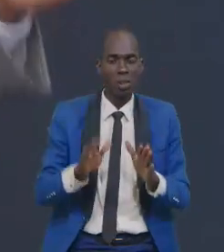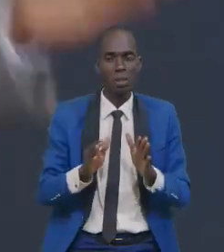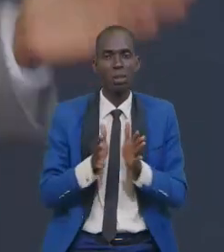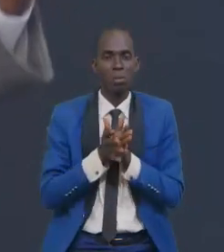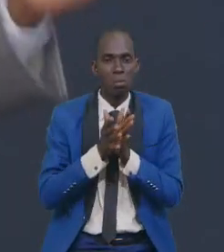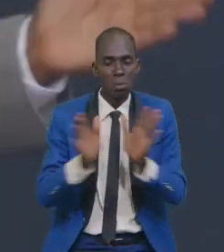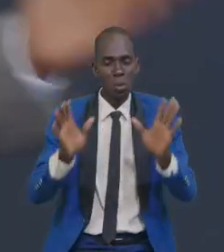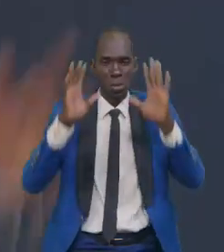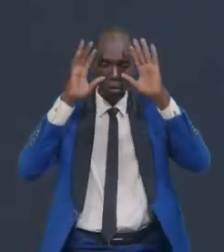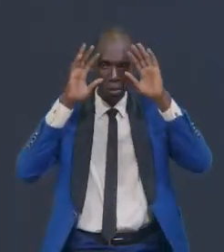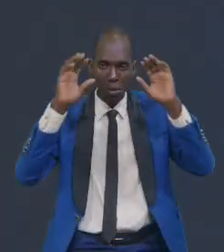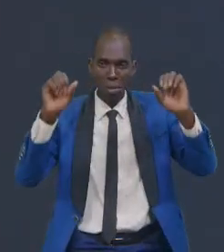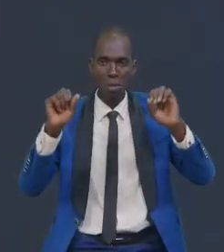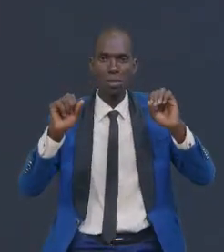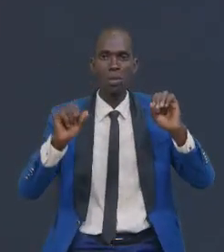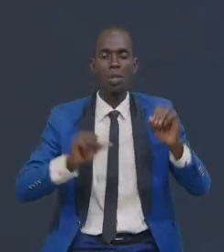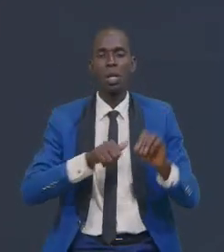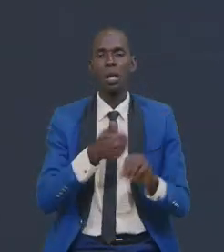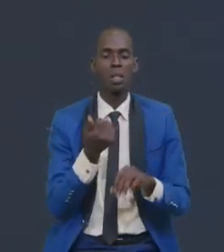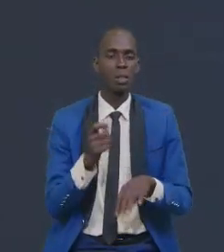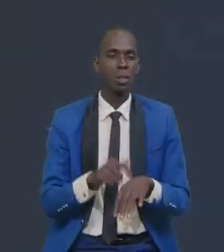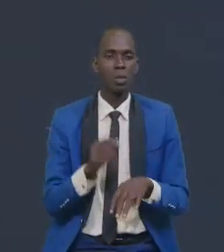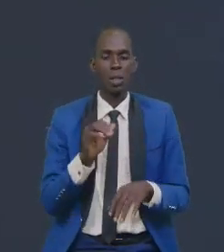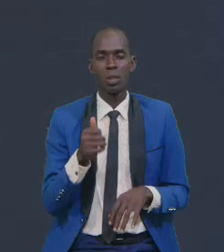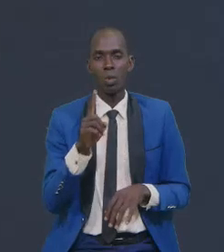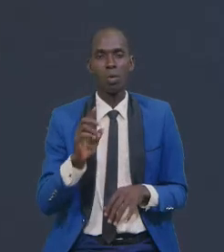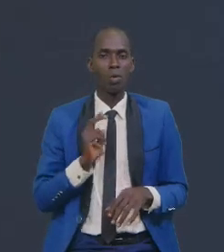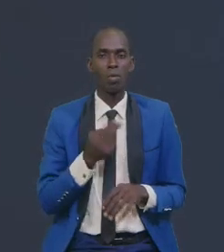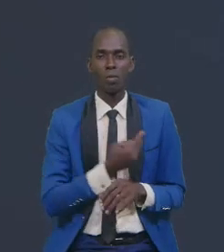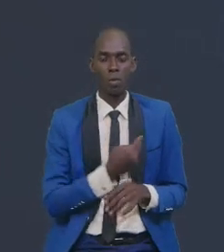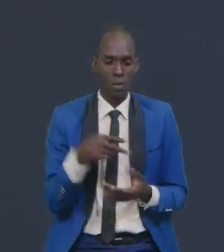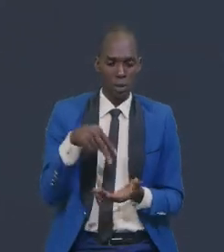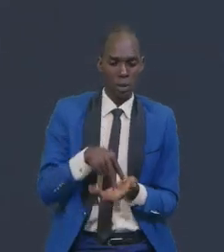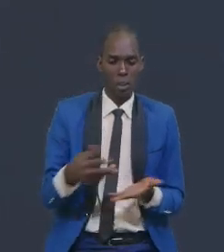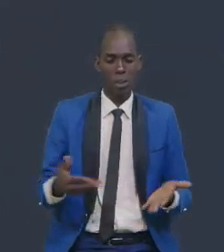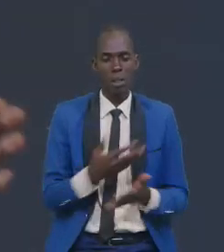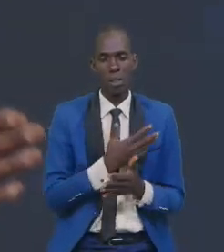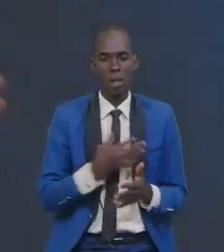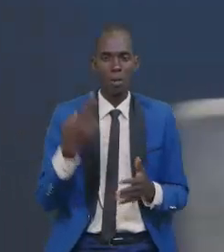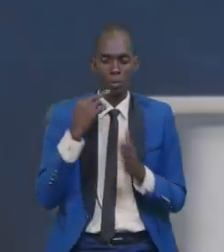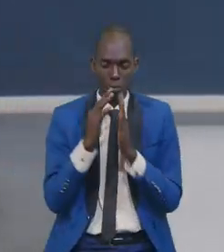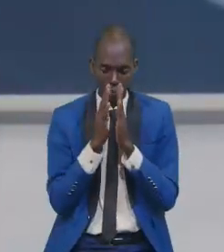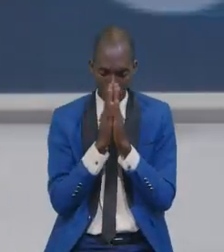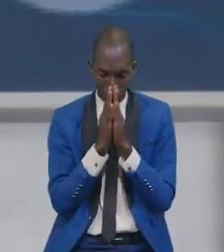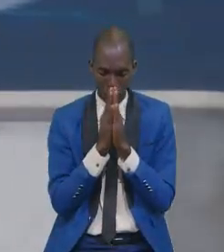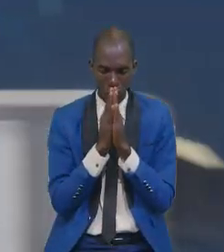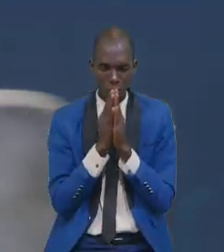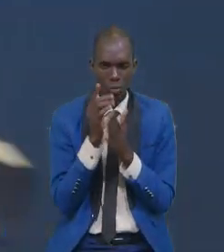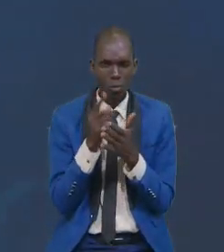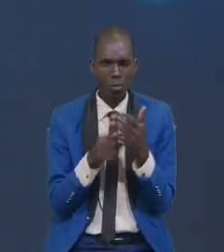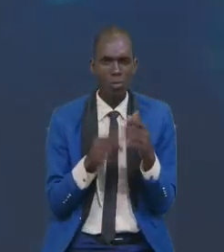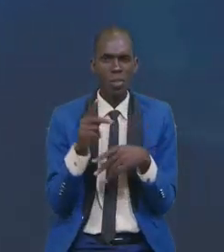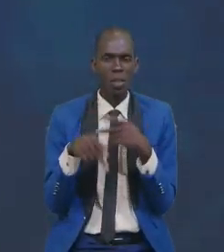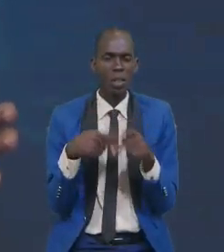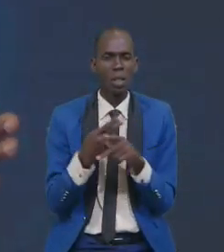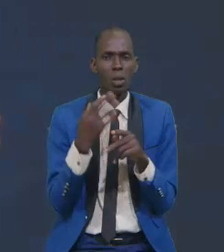when any of us, when we stand here and we pray, what kind of prayer do you